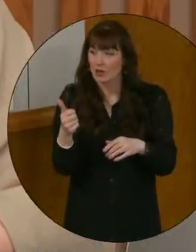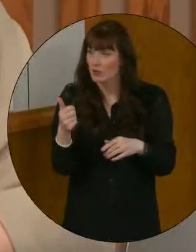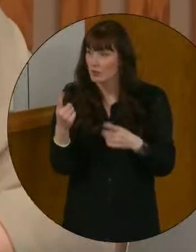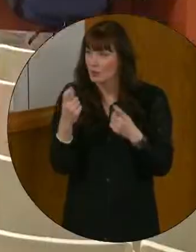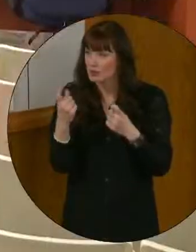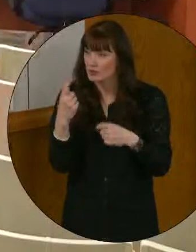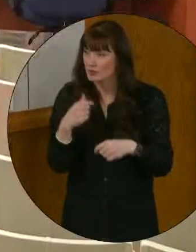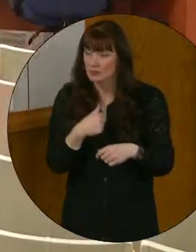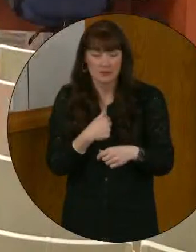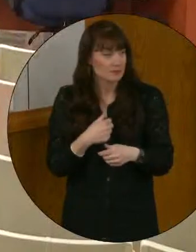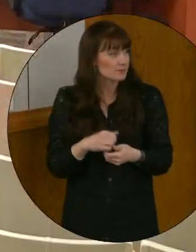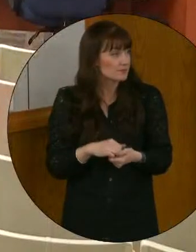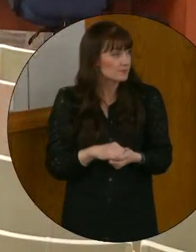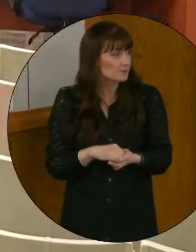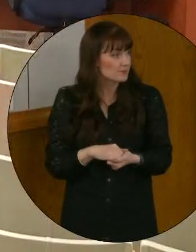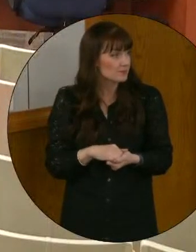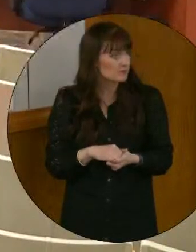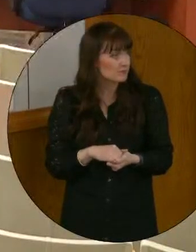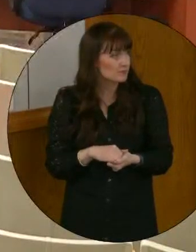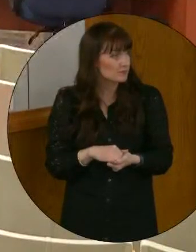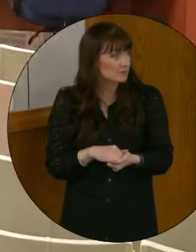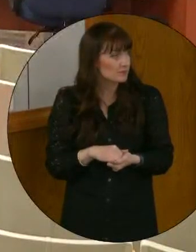questions for me?